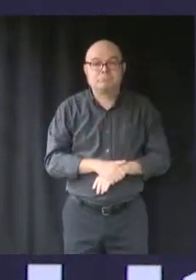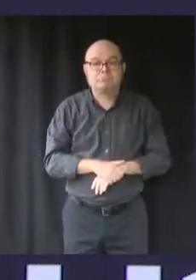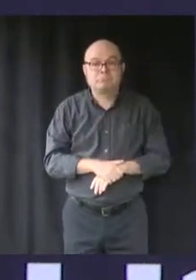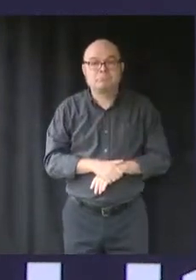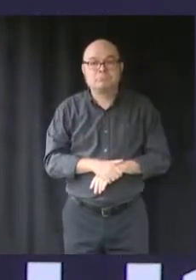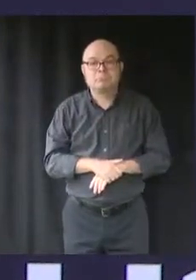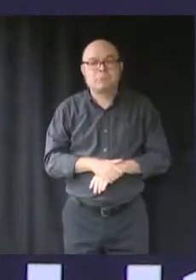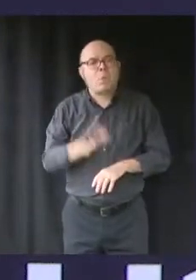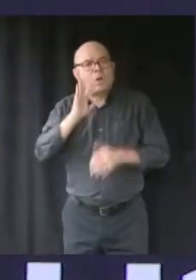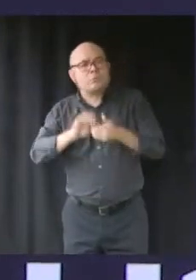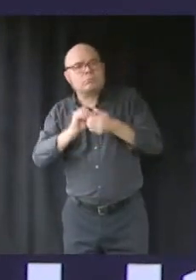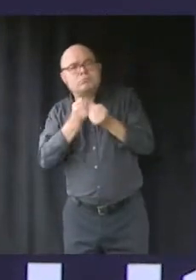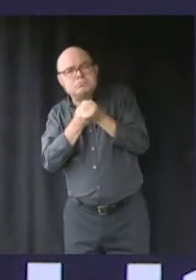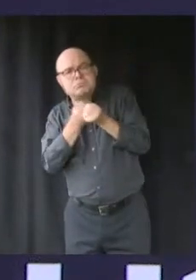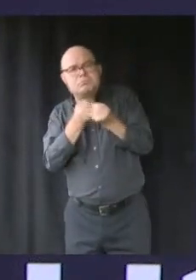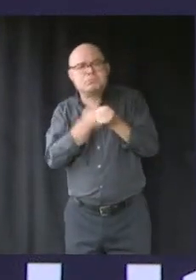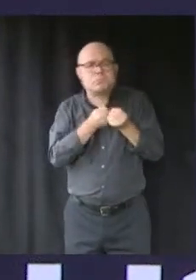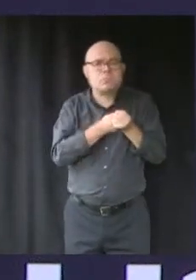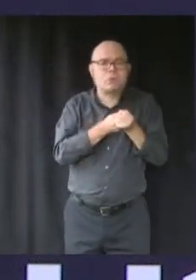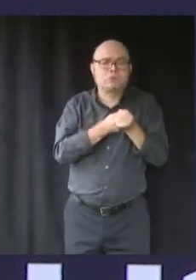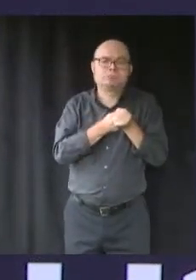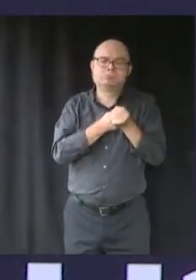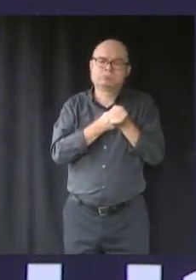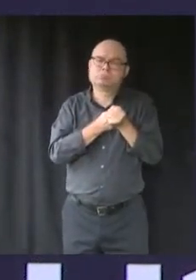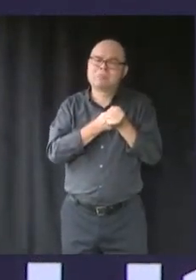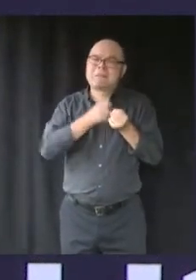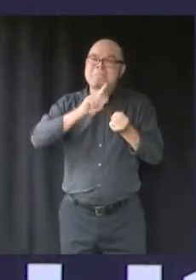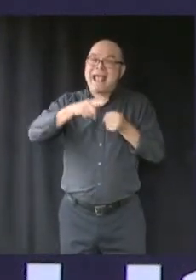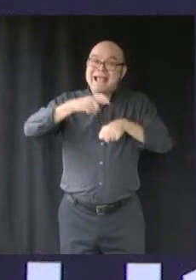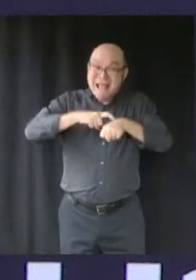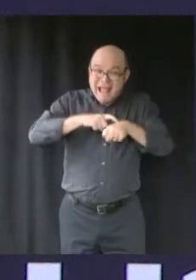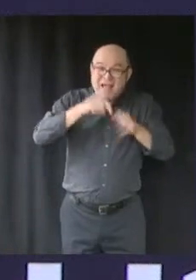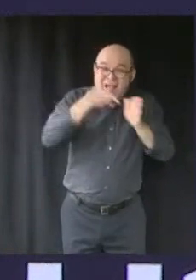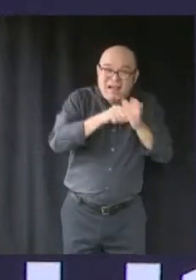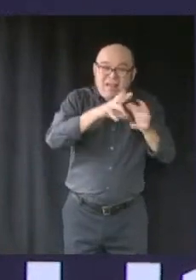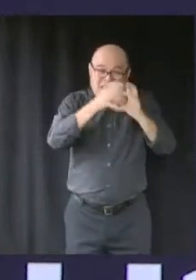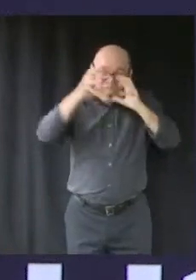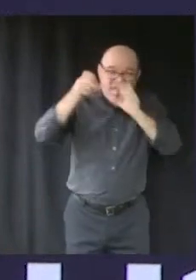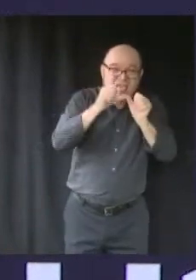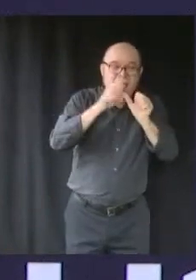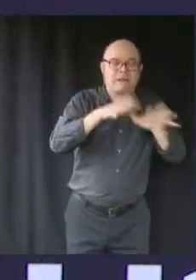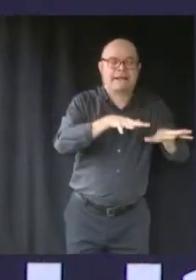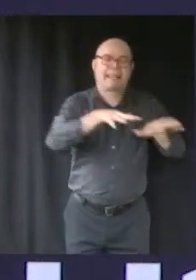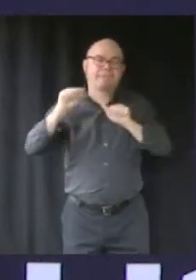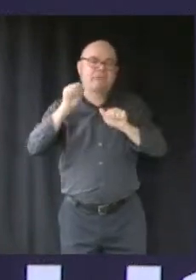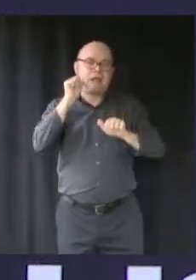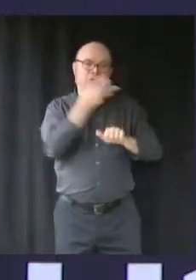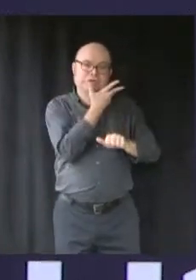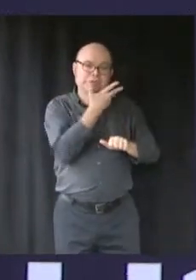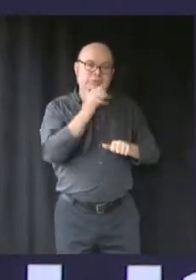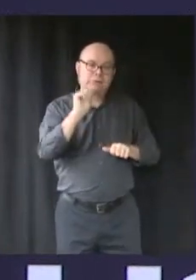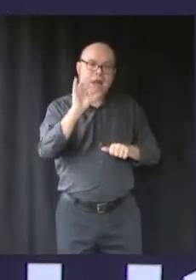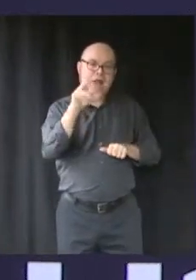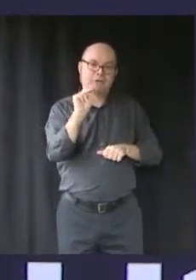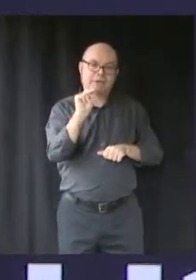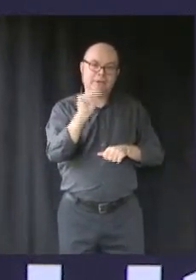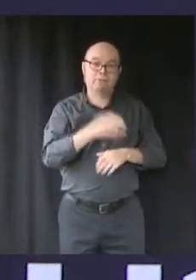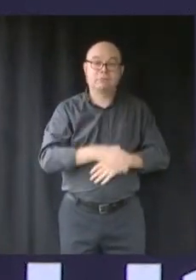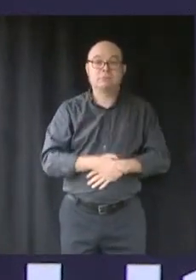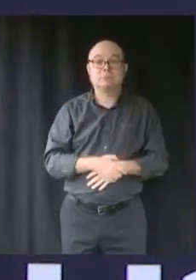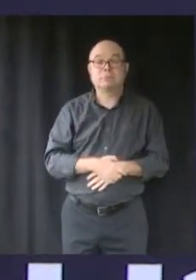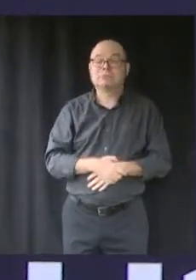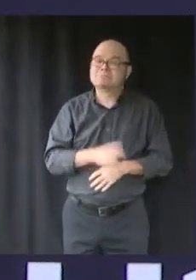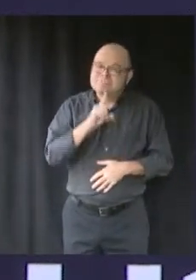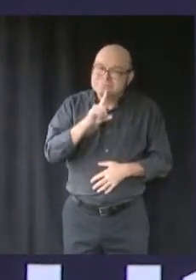to leave Afghanistan and have the freedom and opportunity and human rights that they fought at